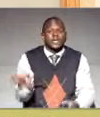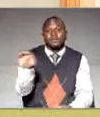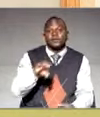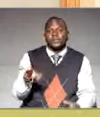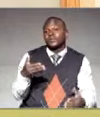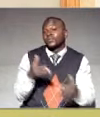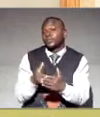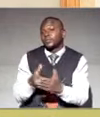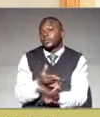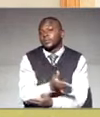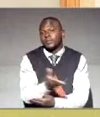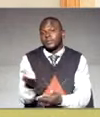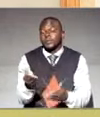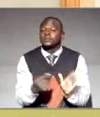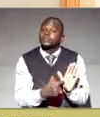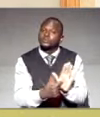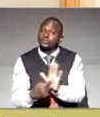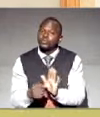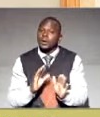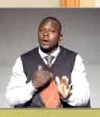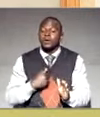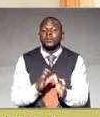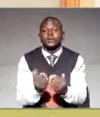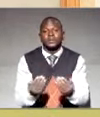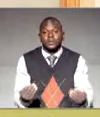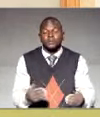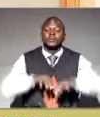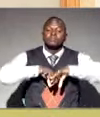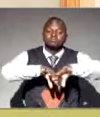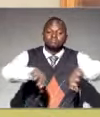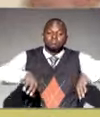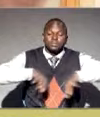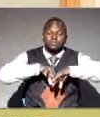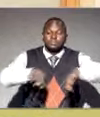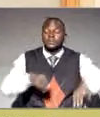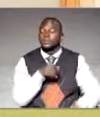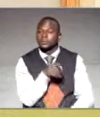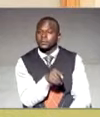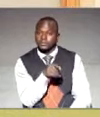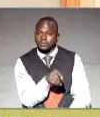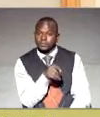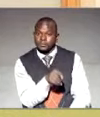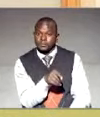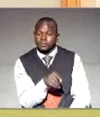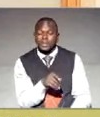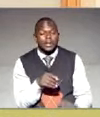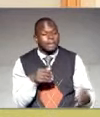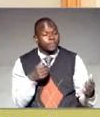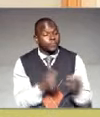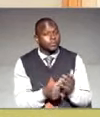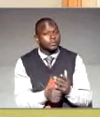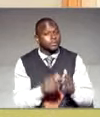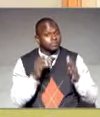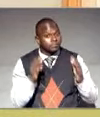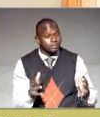hazards that we expose our children to. A swimming pool is one of those dangers